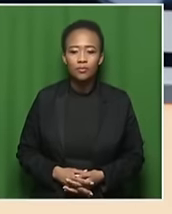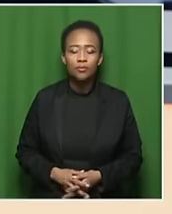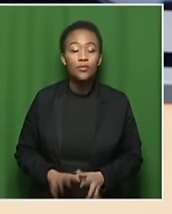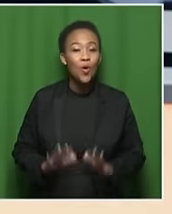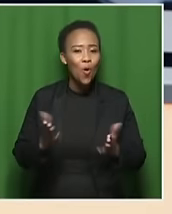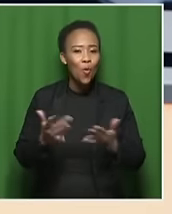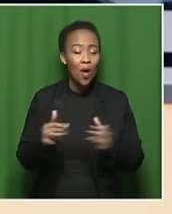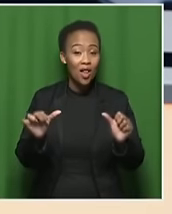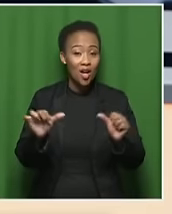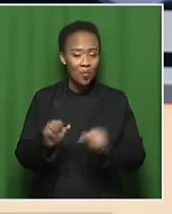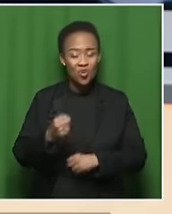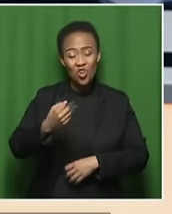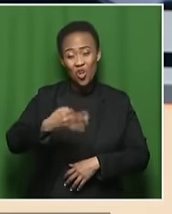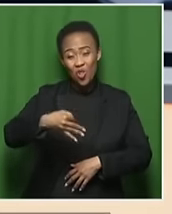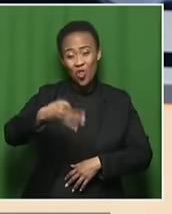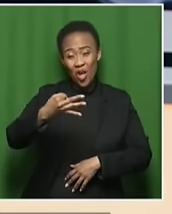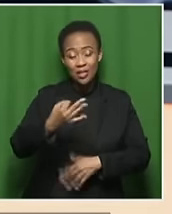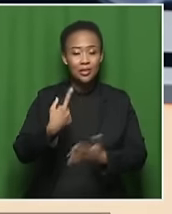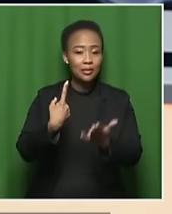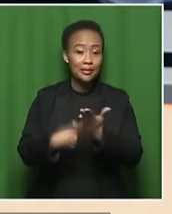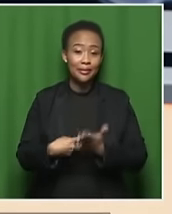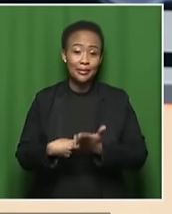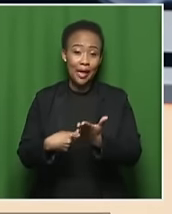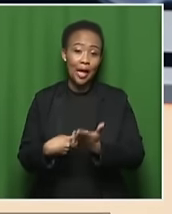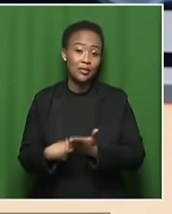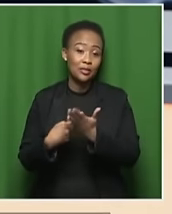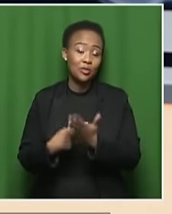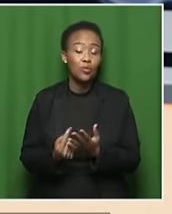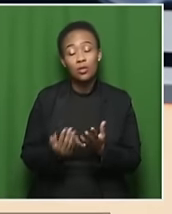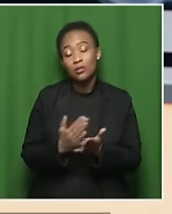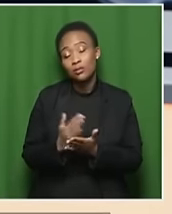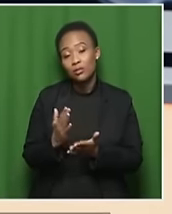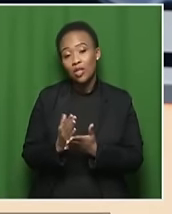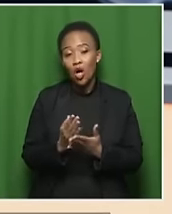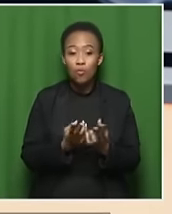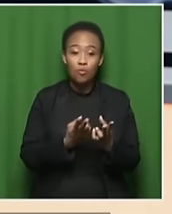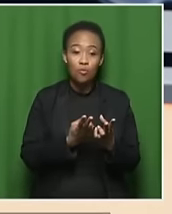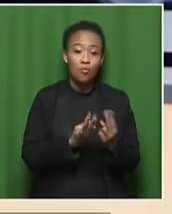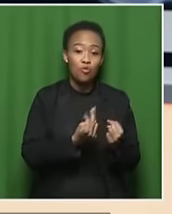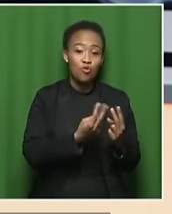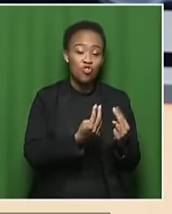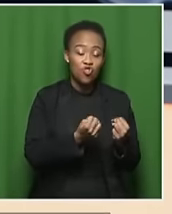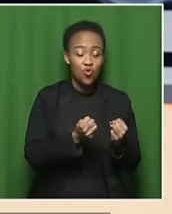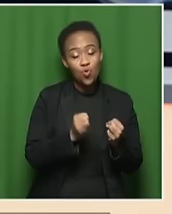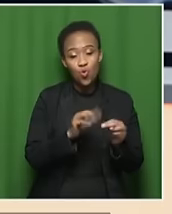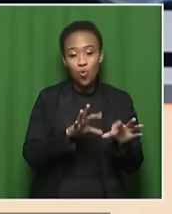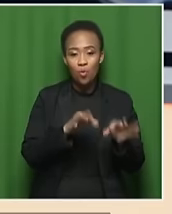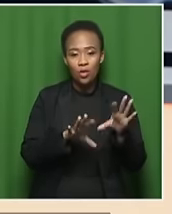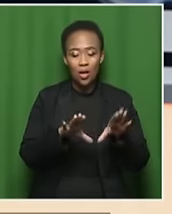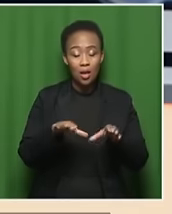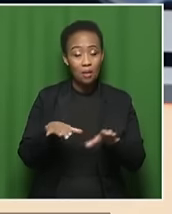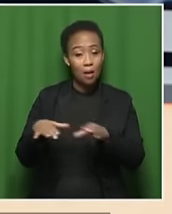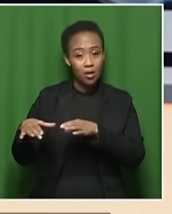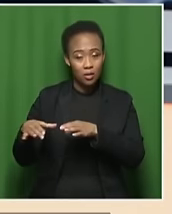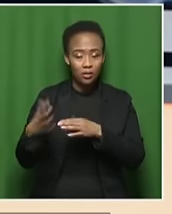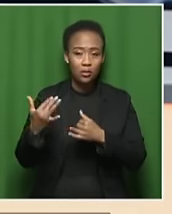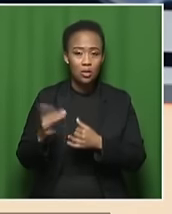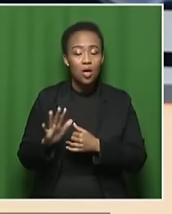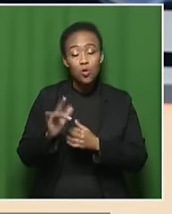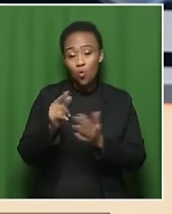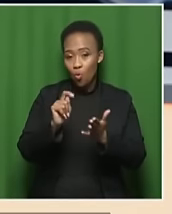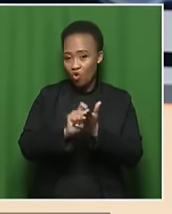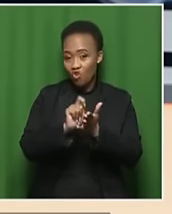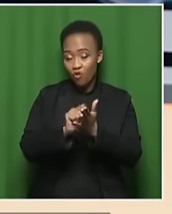Welcome back. Third installment of discussions with some of the new entrants who will be vying for your vote on May the